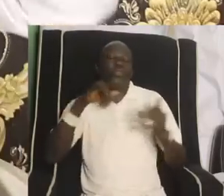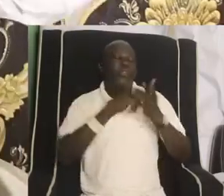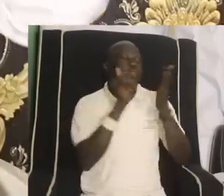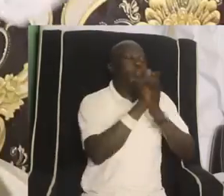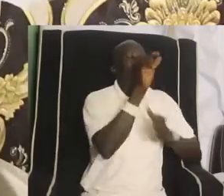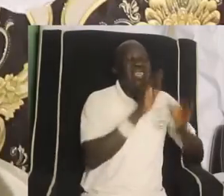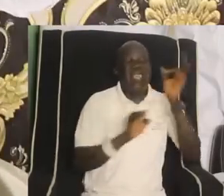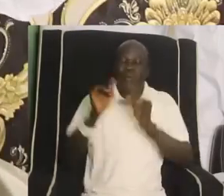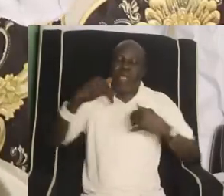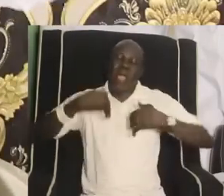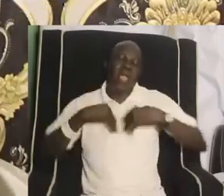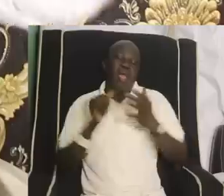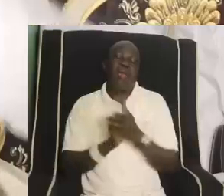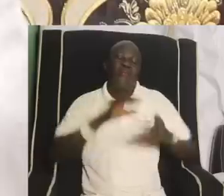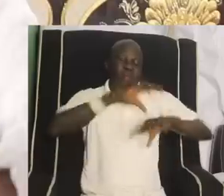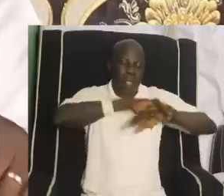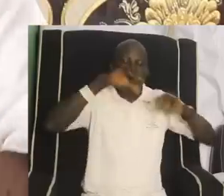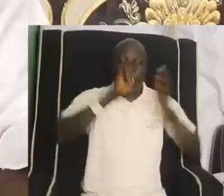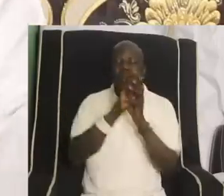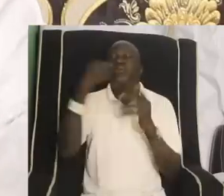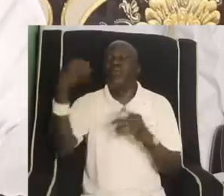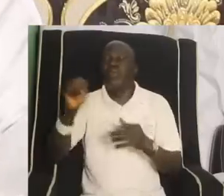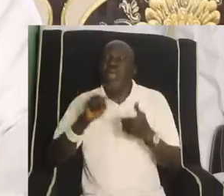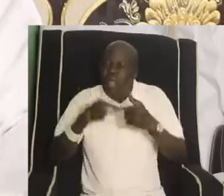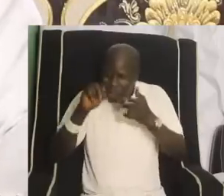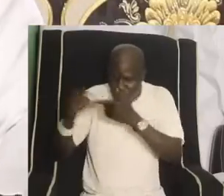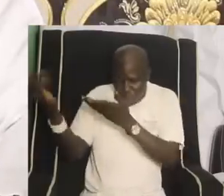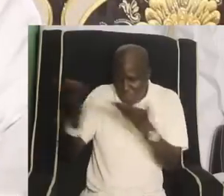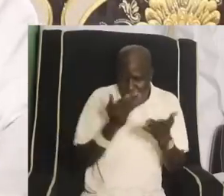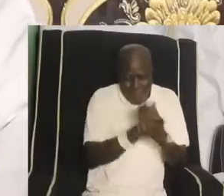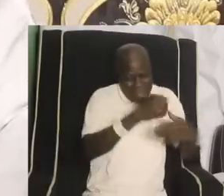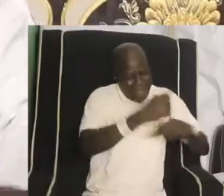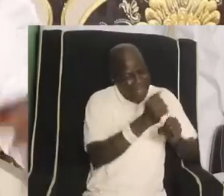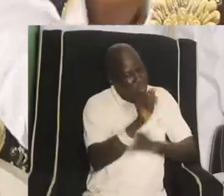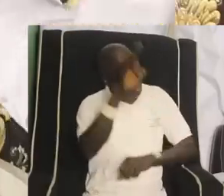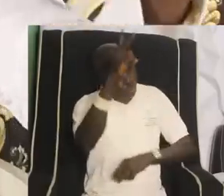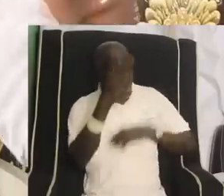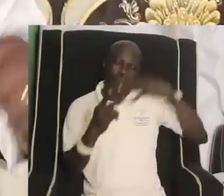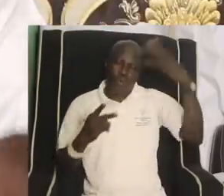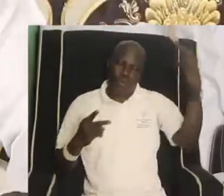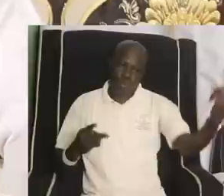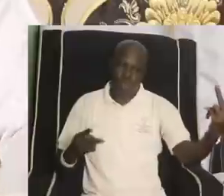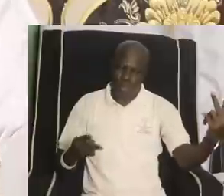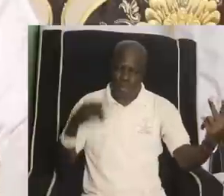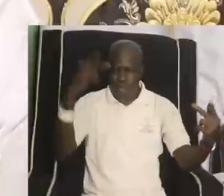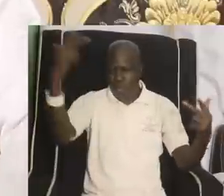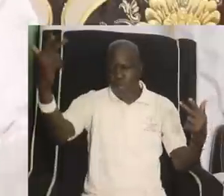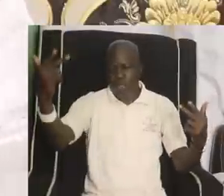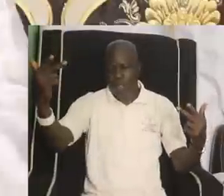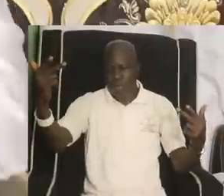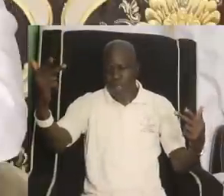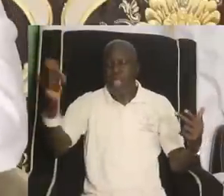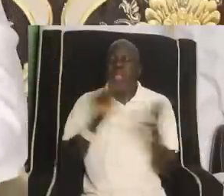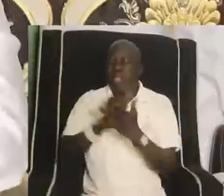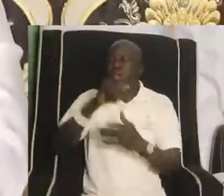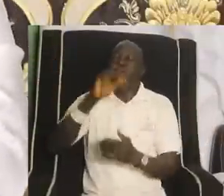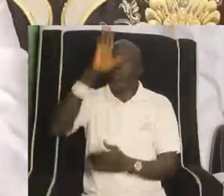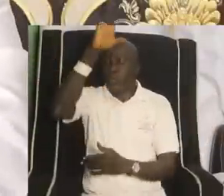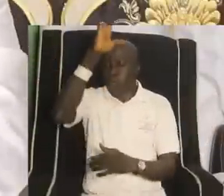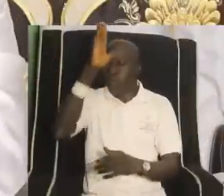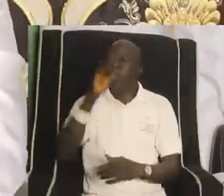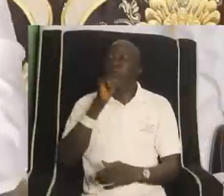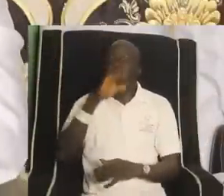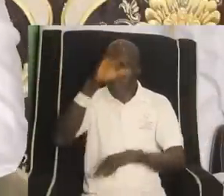what we use. Mo ba lagbara ore ma je mu e. You can afford your coming and offering. And with it is best two. One on the right hand and the left side. A woman can